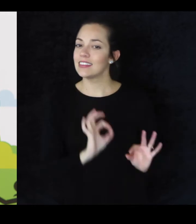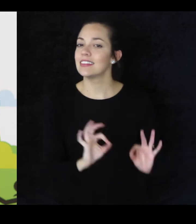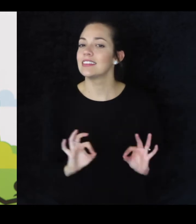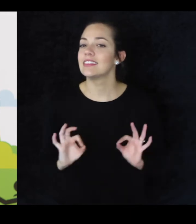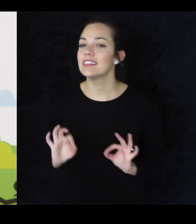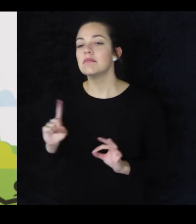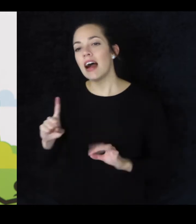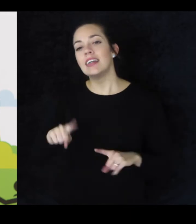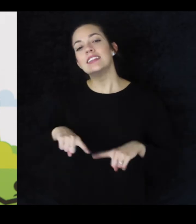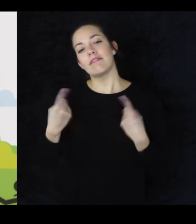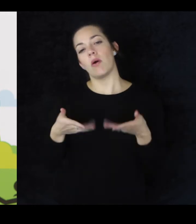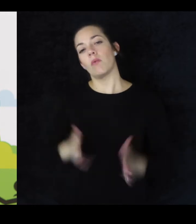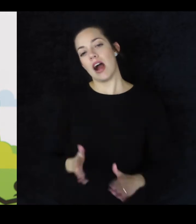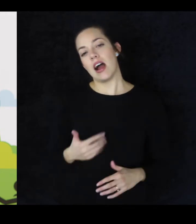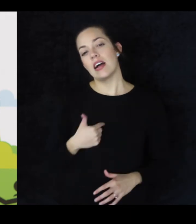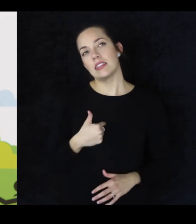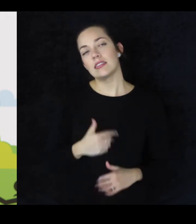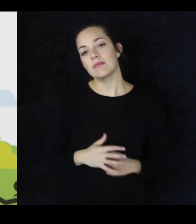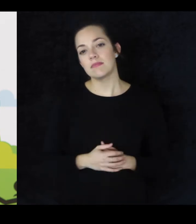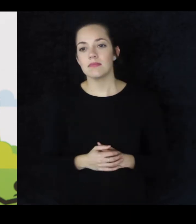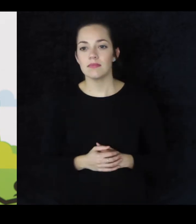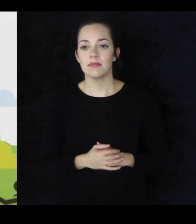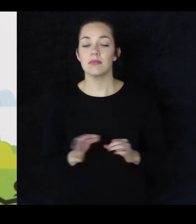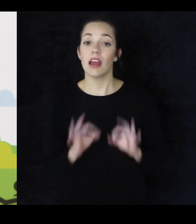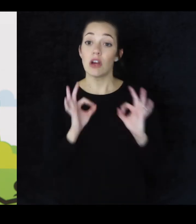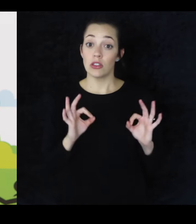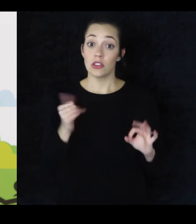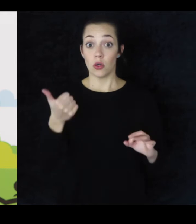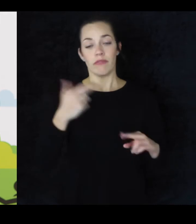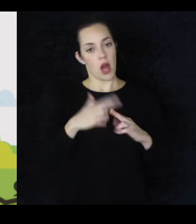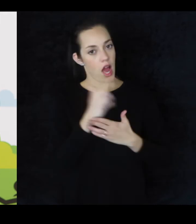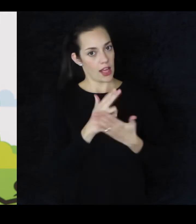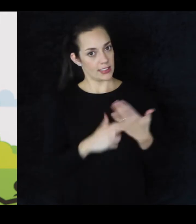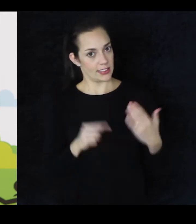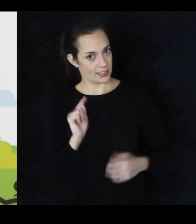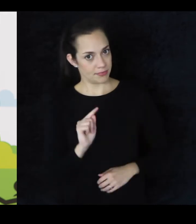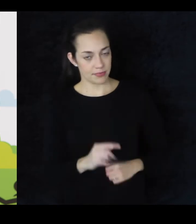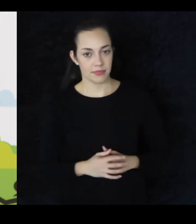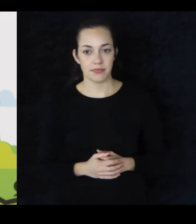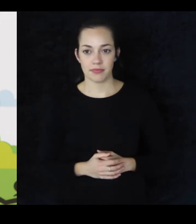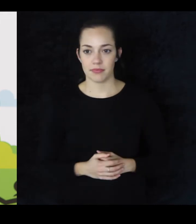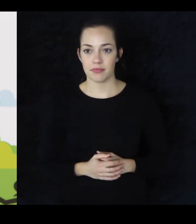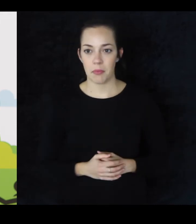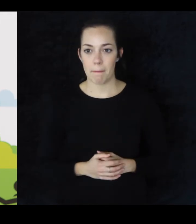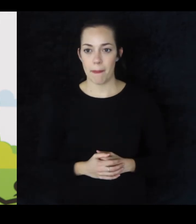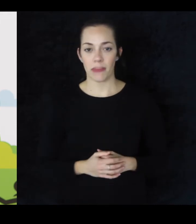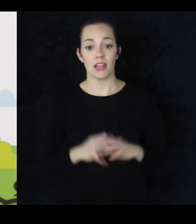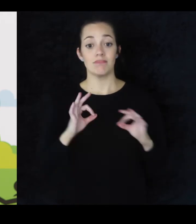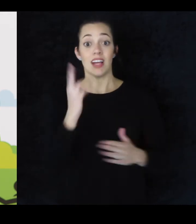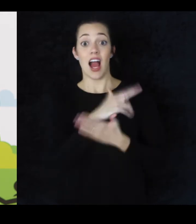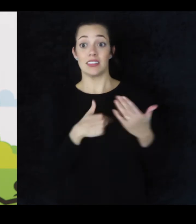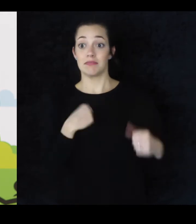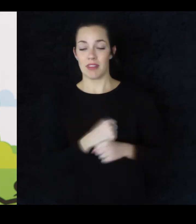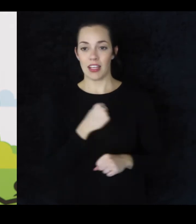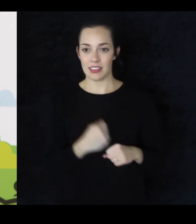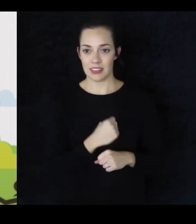And I sometimes think, and obviously being a perfectionist is really useful to being an artist, because particularly the art I make and the art